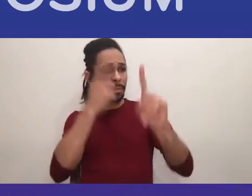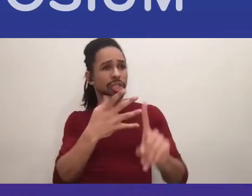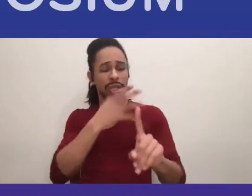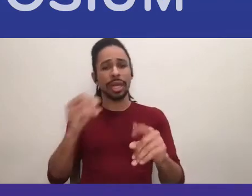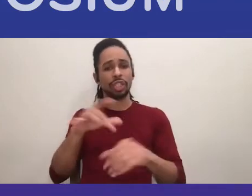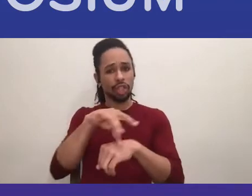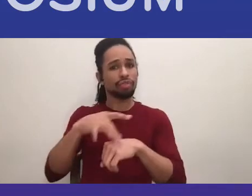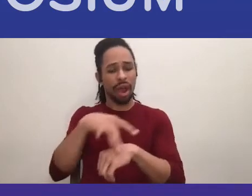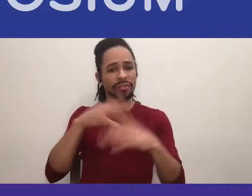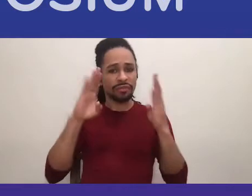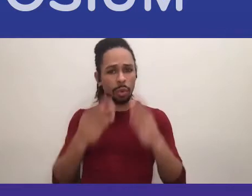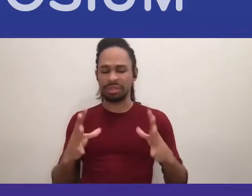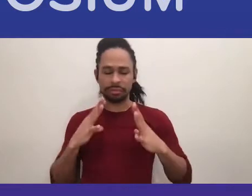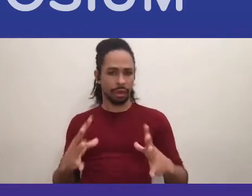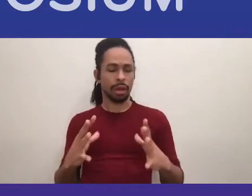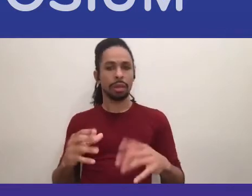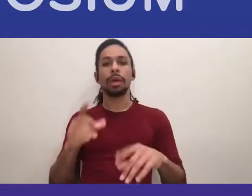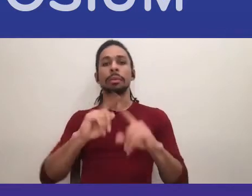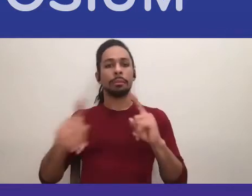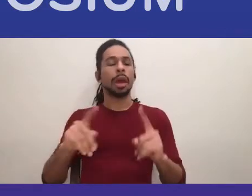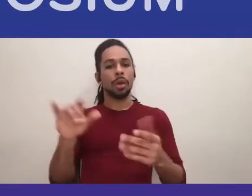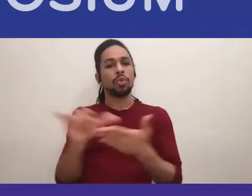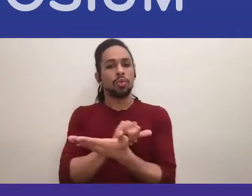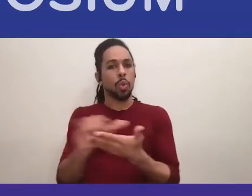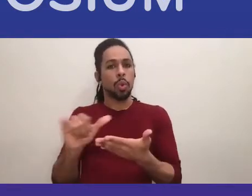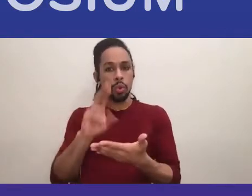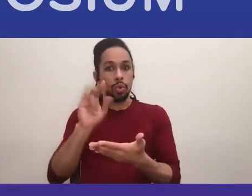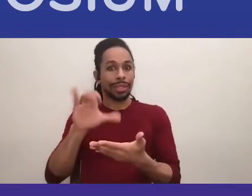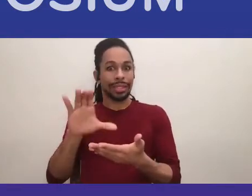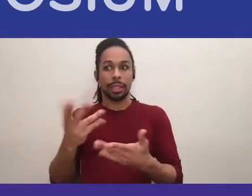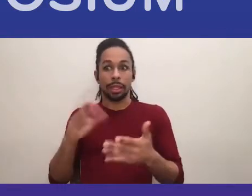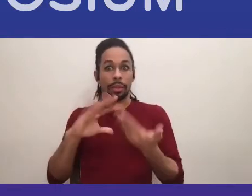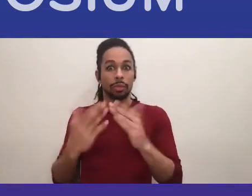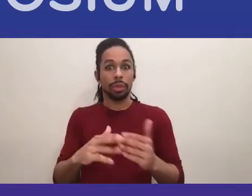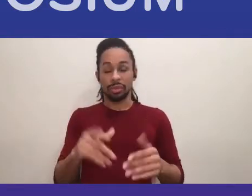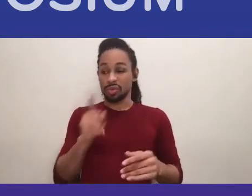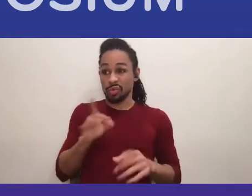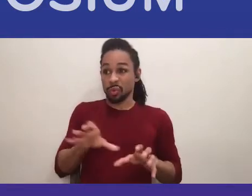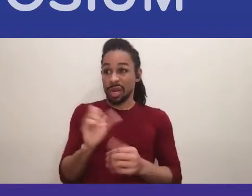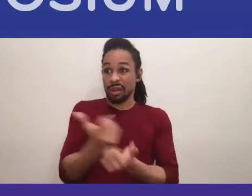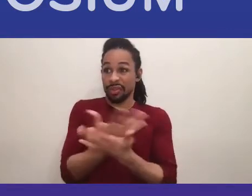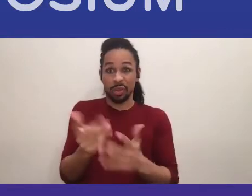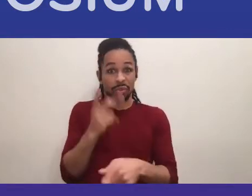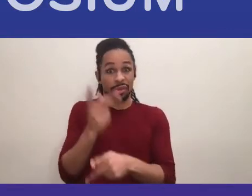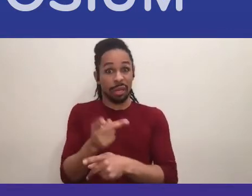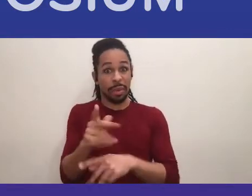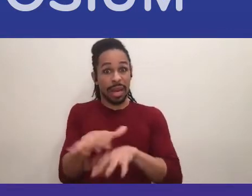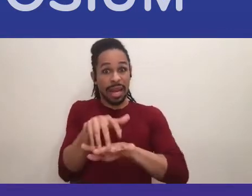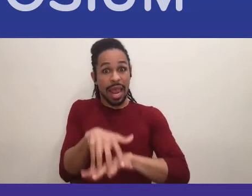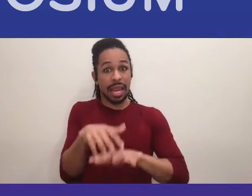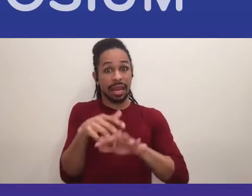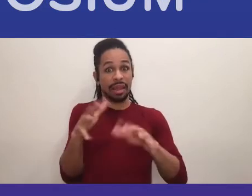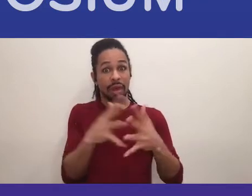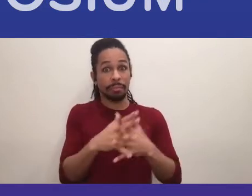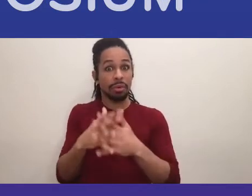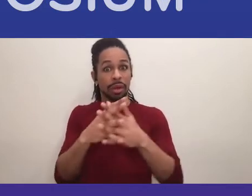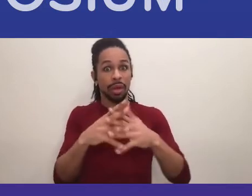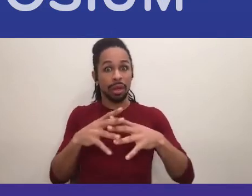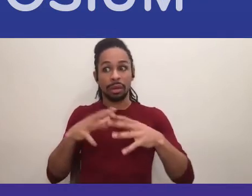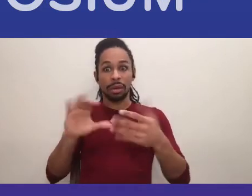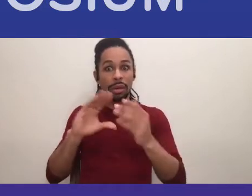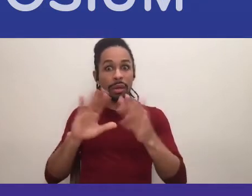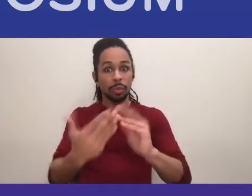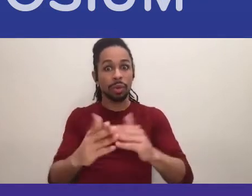City communities, you know, are you doing anything to keep the American Indian Community House alive? You know, it was founded in 1969, the same